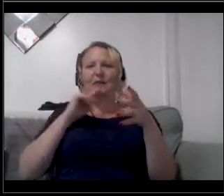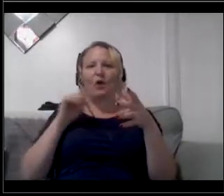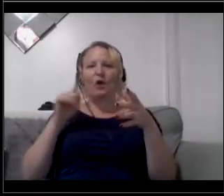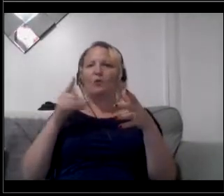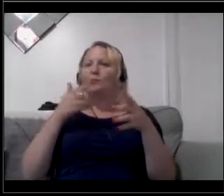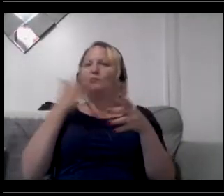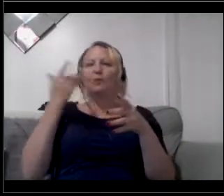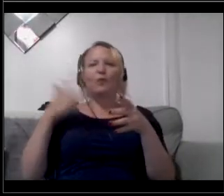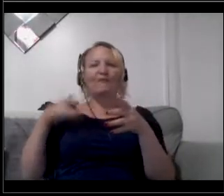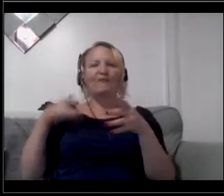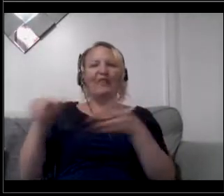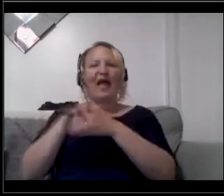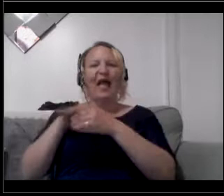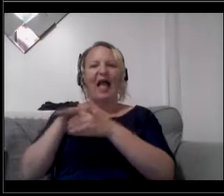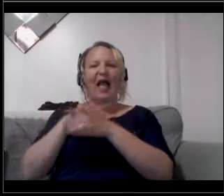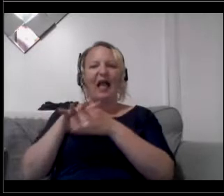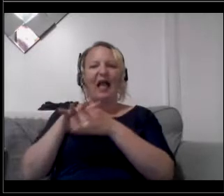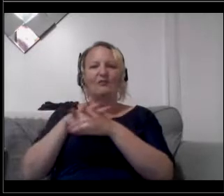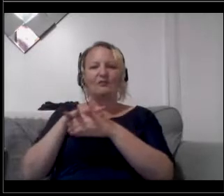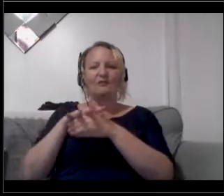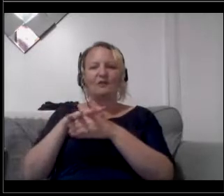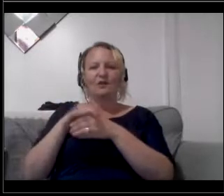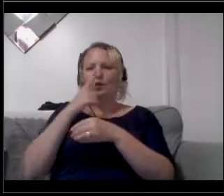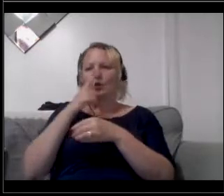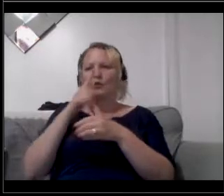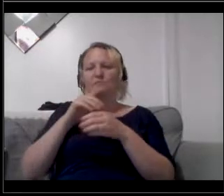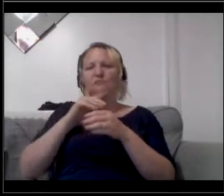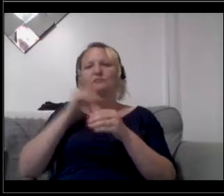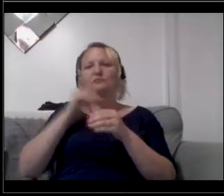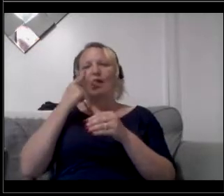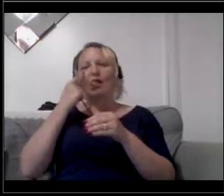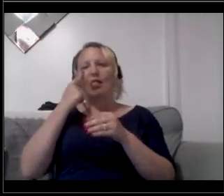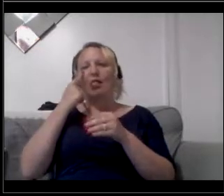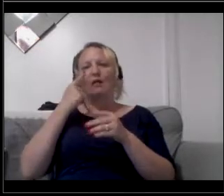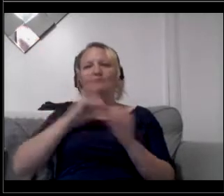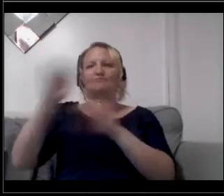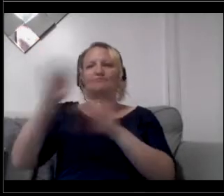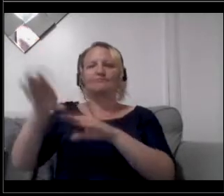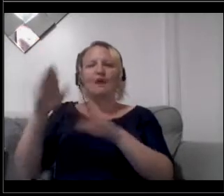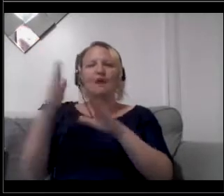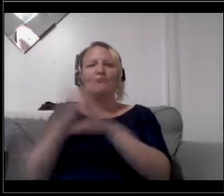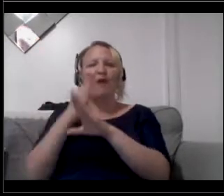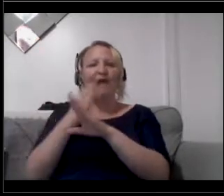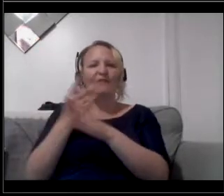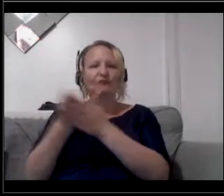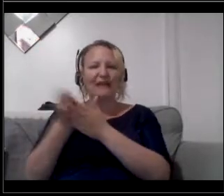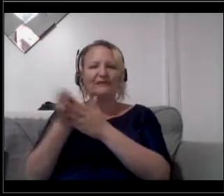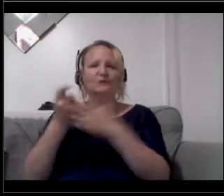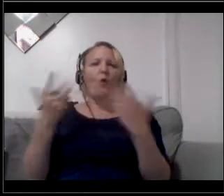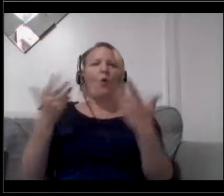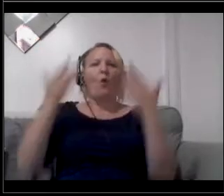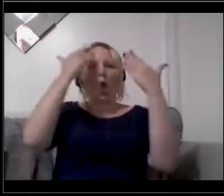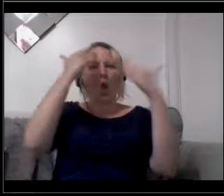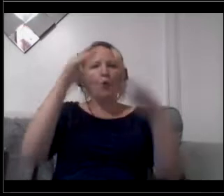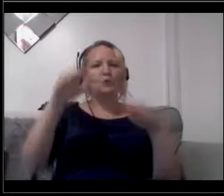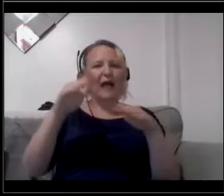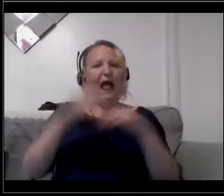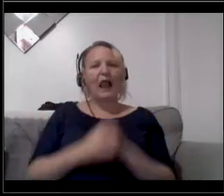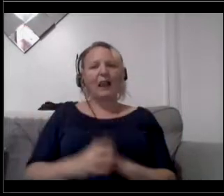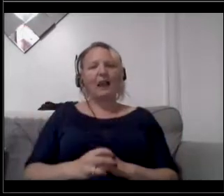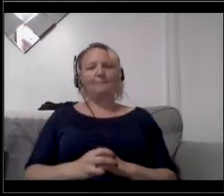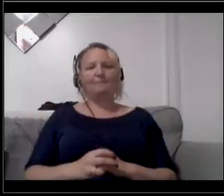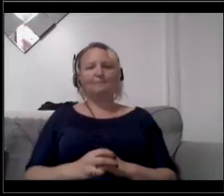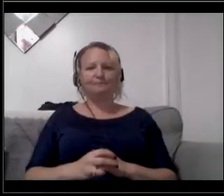to be included in the private rented accommodation and hotels. And we're also looking at things like